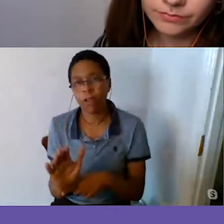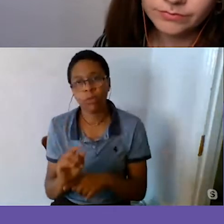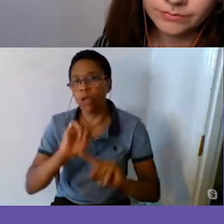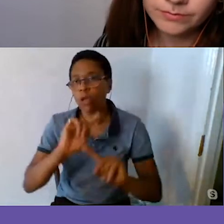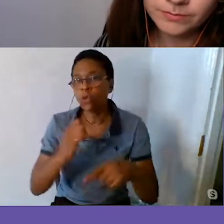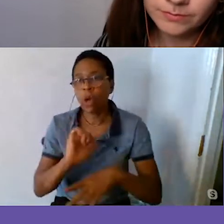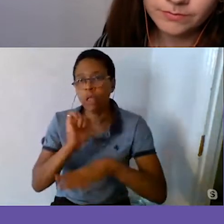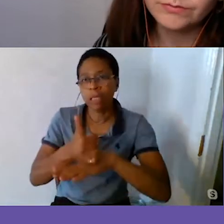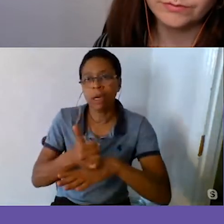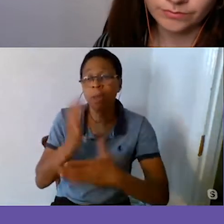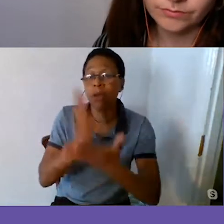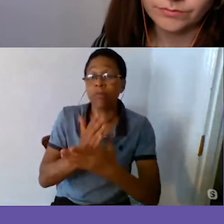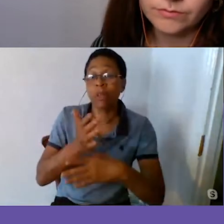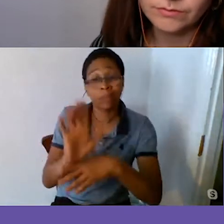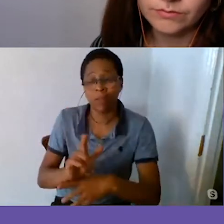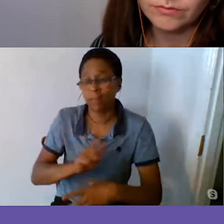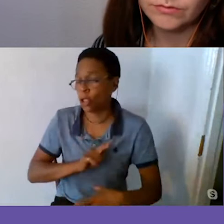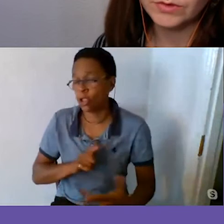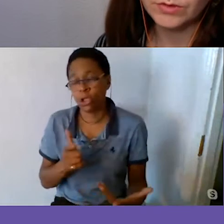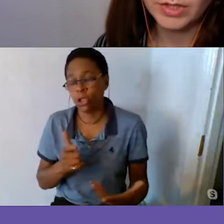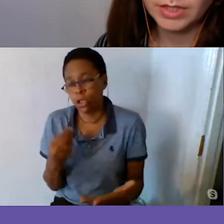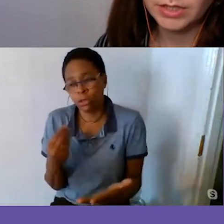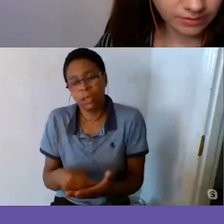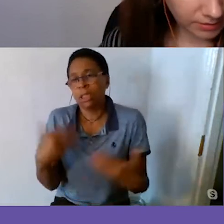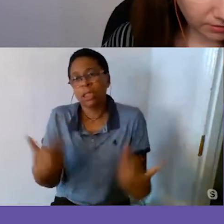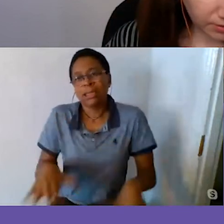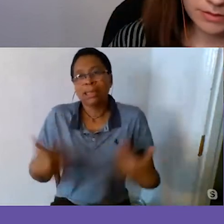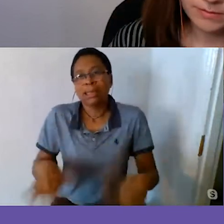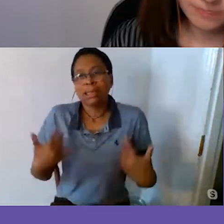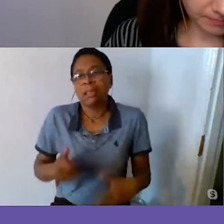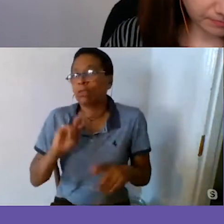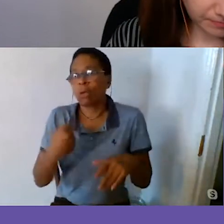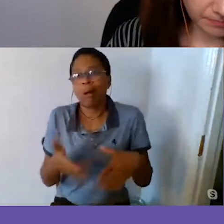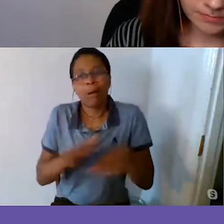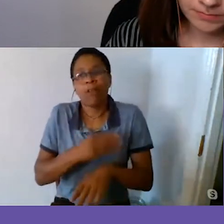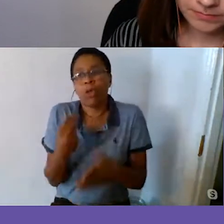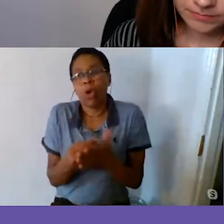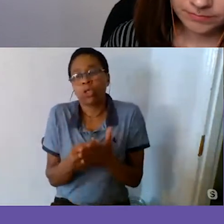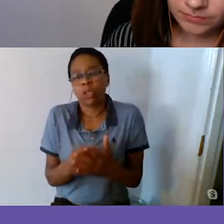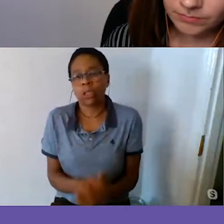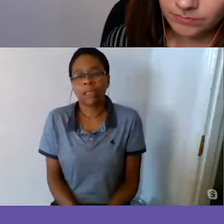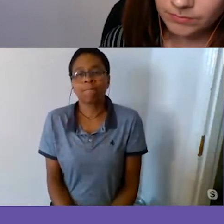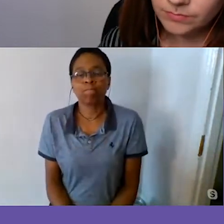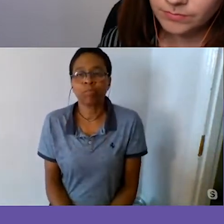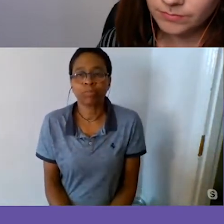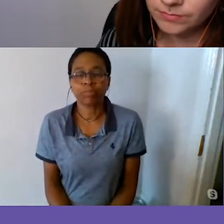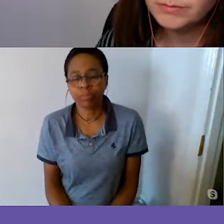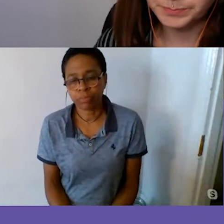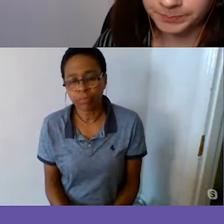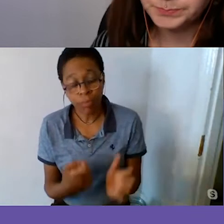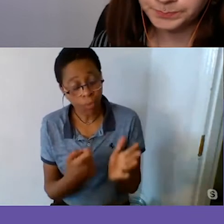is just way too high. You just can't cover your costs. Mm-hmm. Thank you. I think I have quite a lot of problem